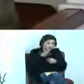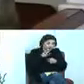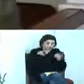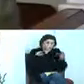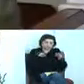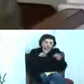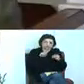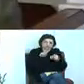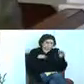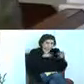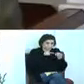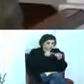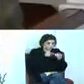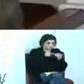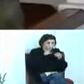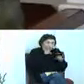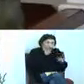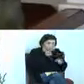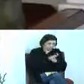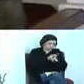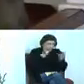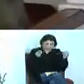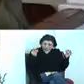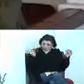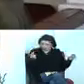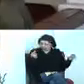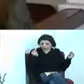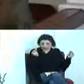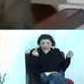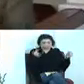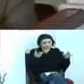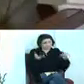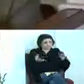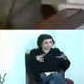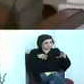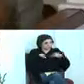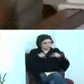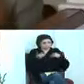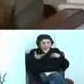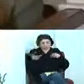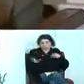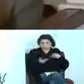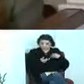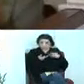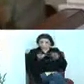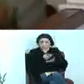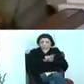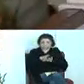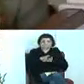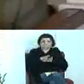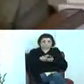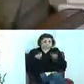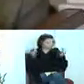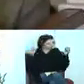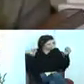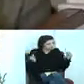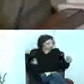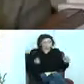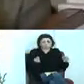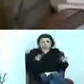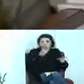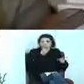to accept the invitation of holiness, as soon as you commit to go through the